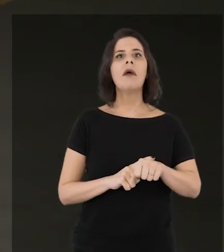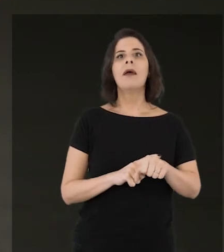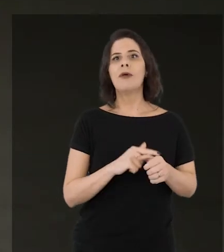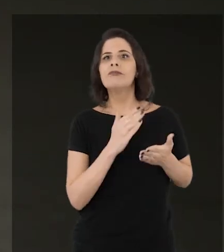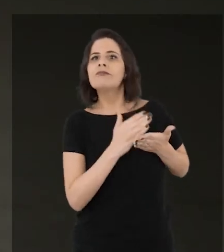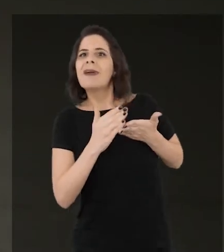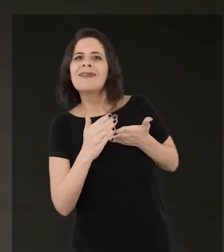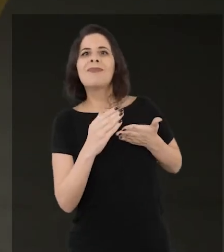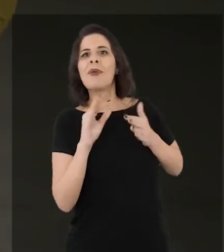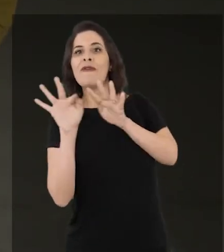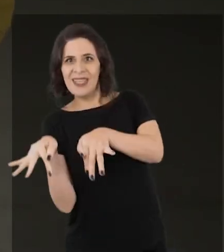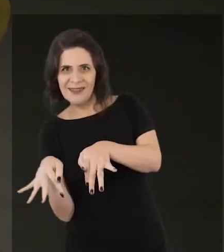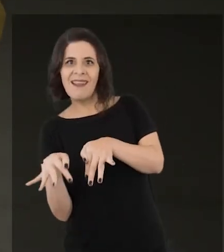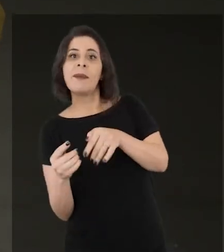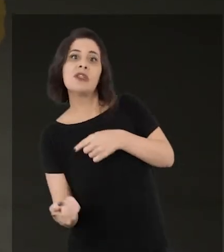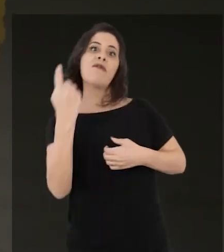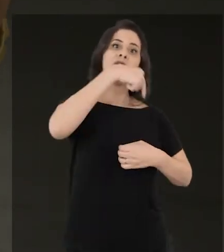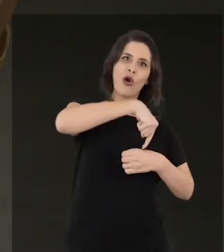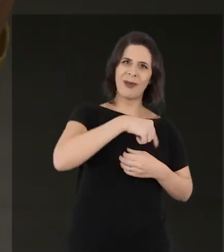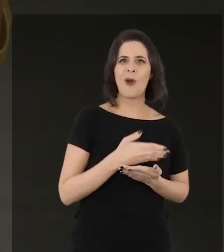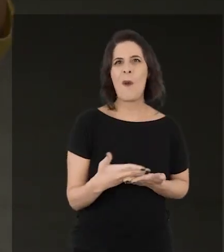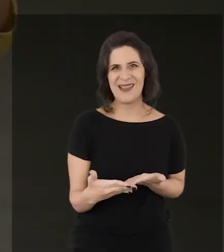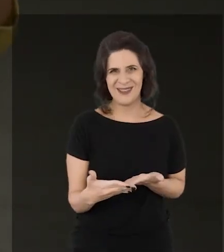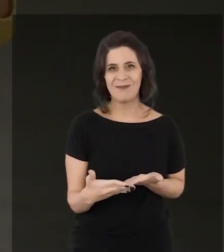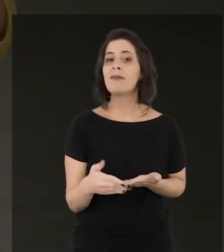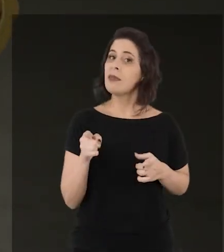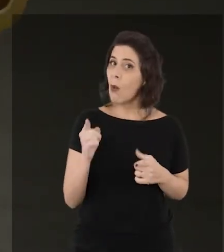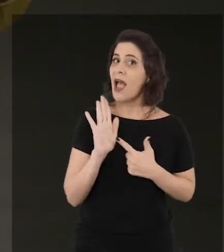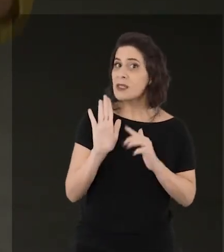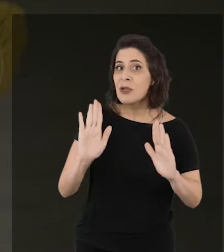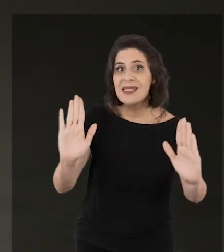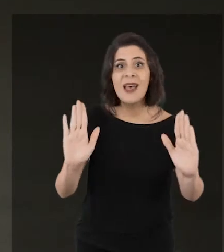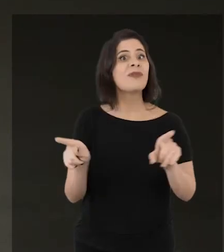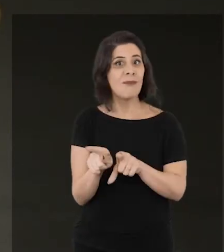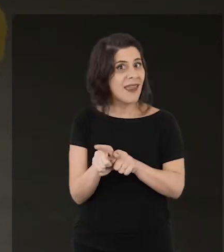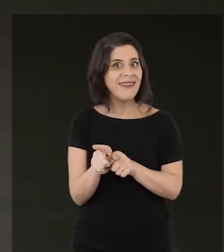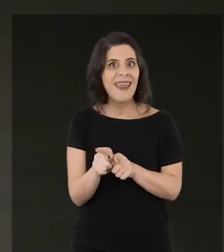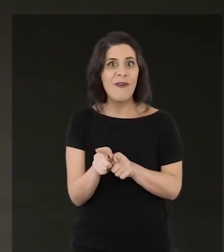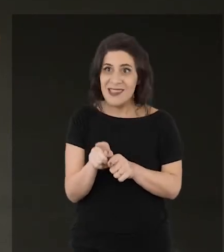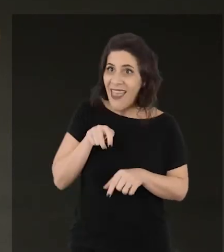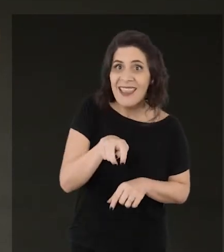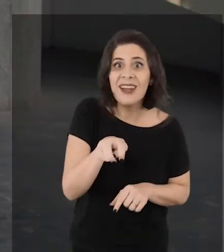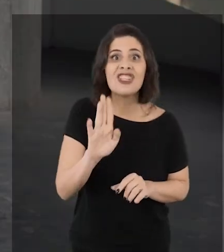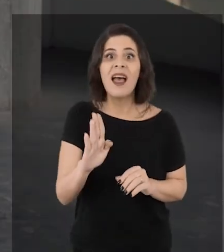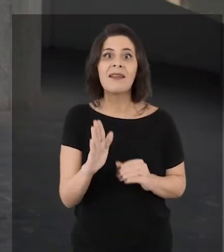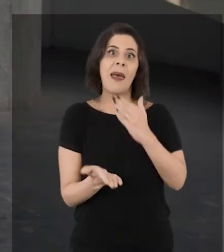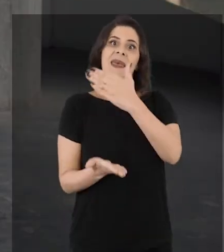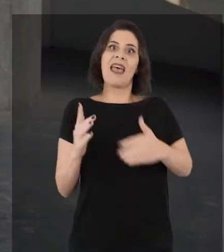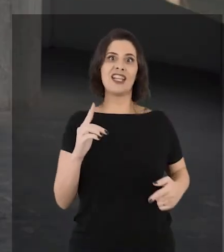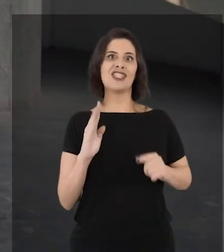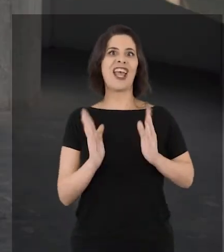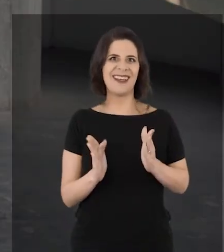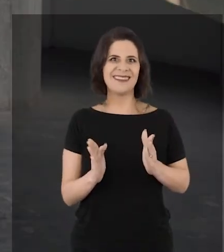the exhibition design allows you to begin sort of in the middle of the world. You can